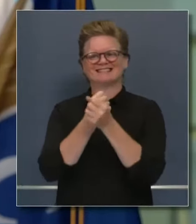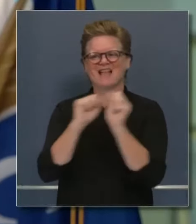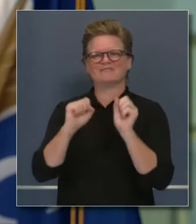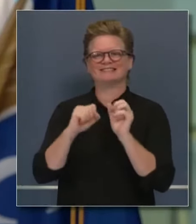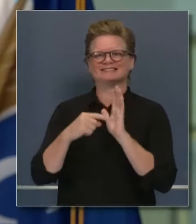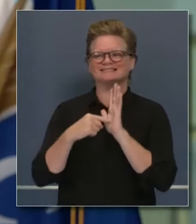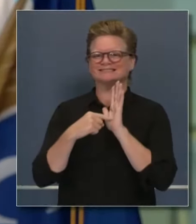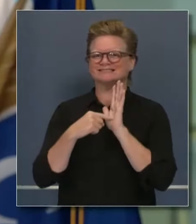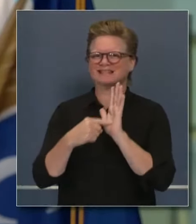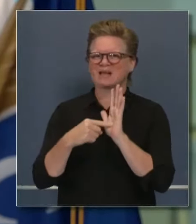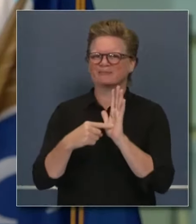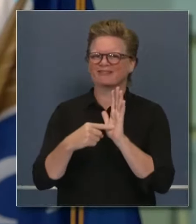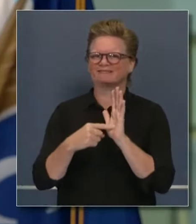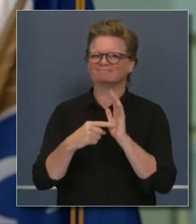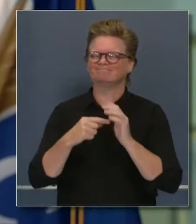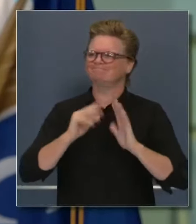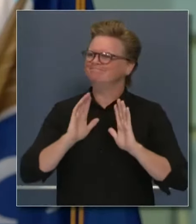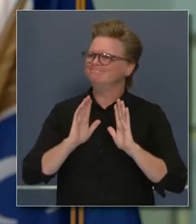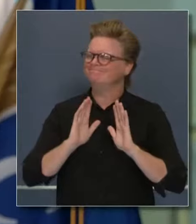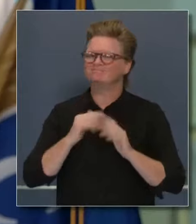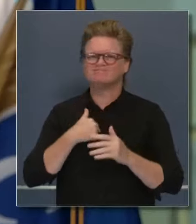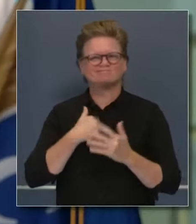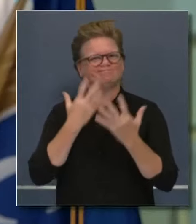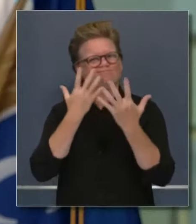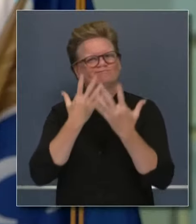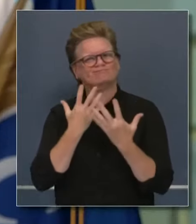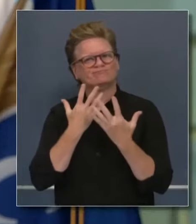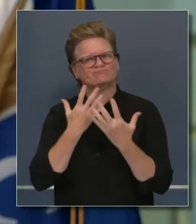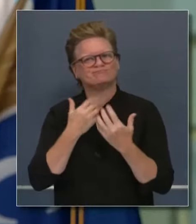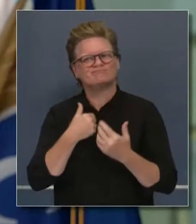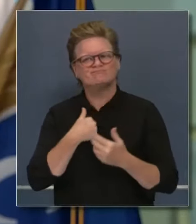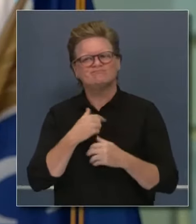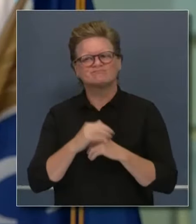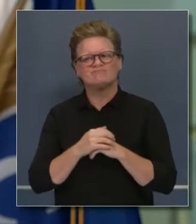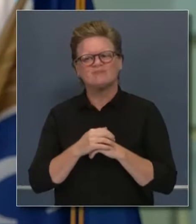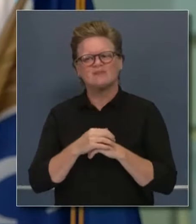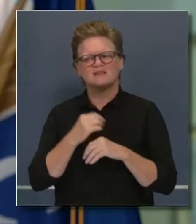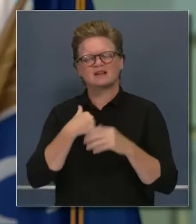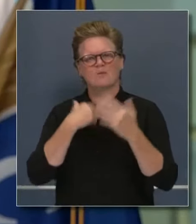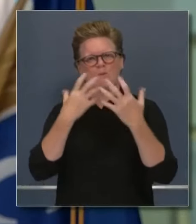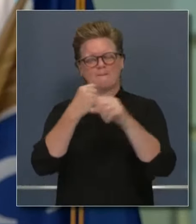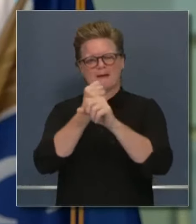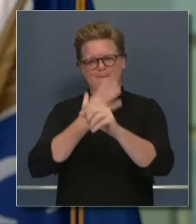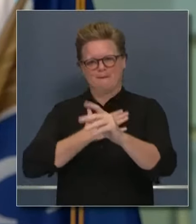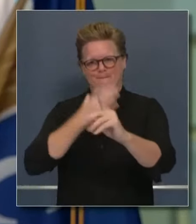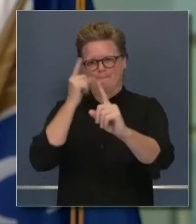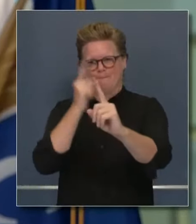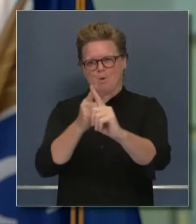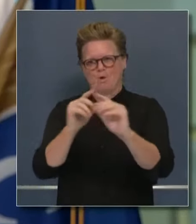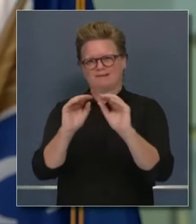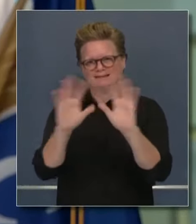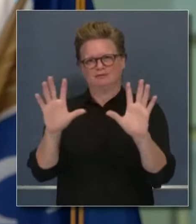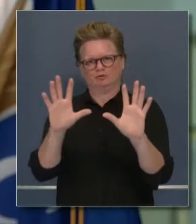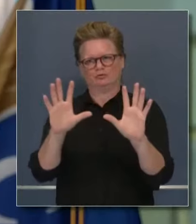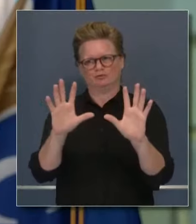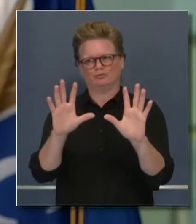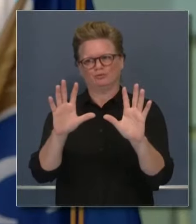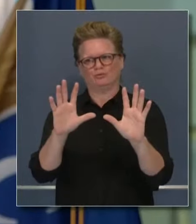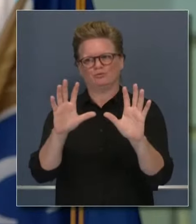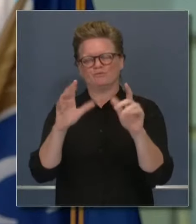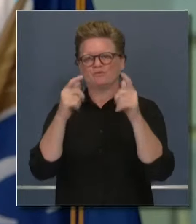the foundational point in the spirit of your question, and that includes any large convening any large event,